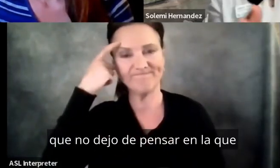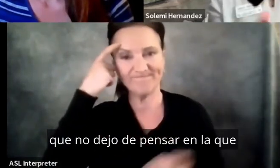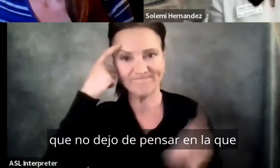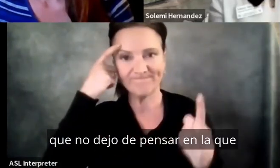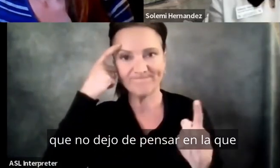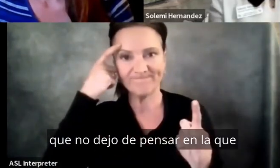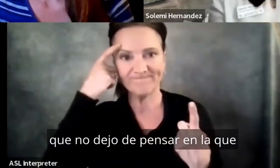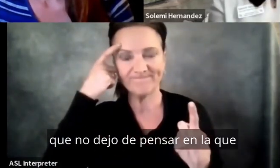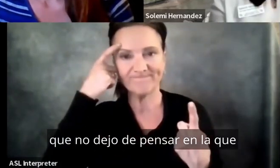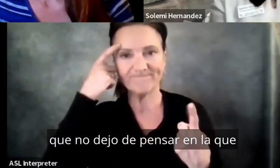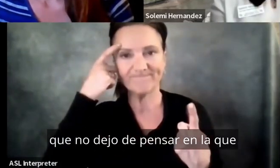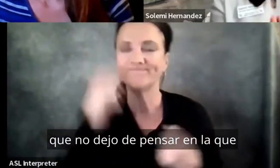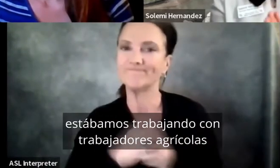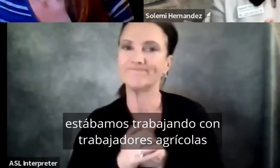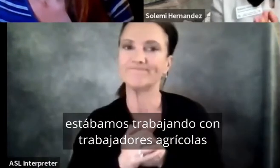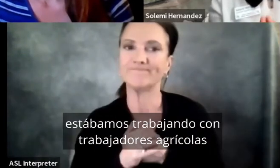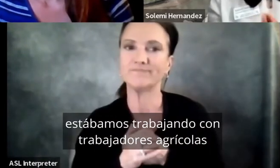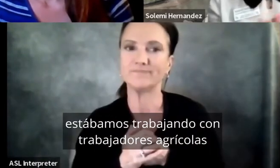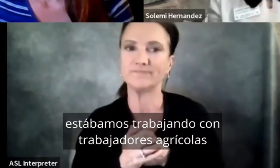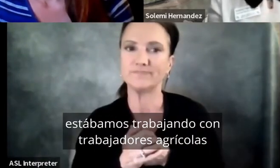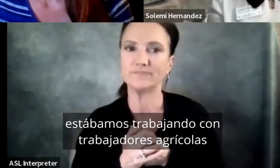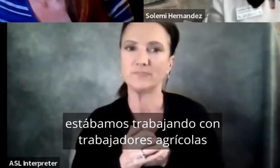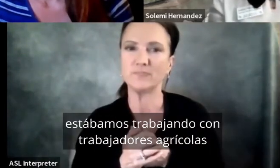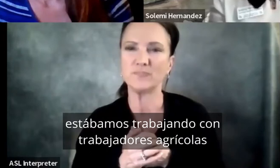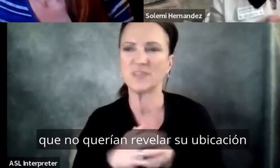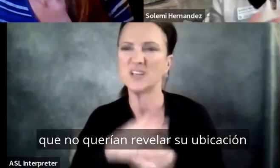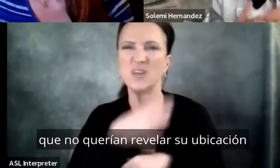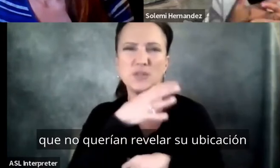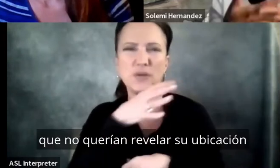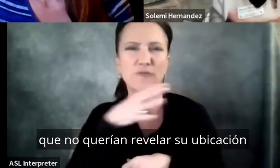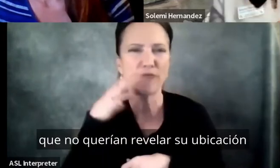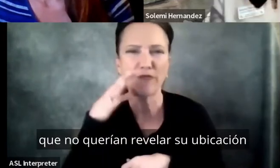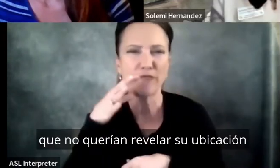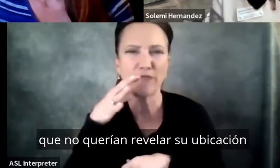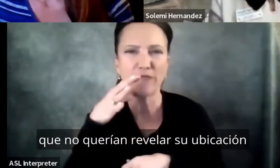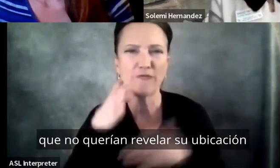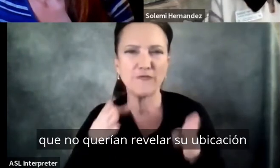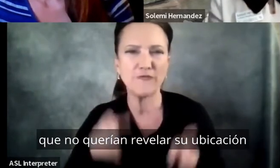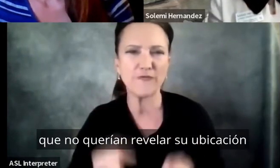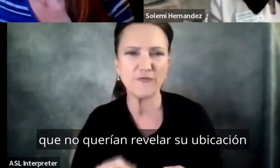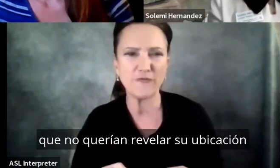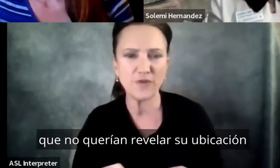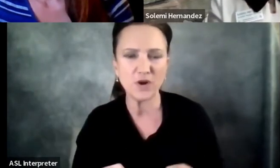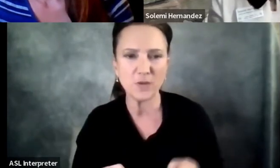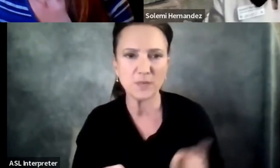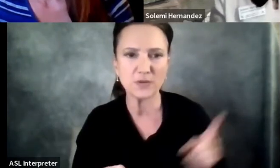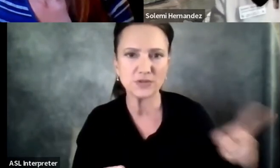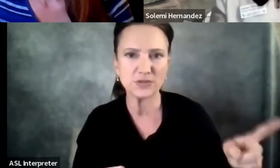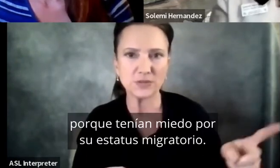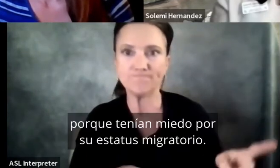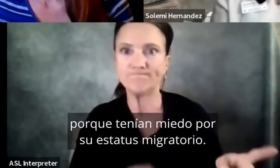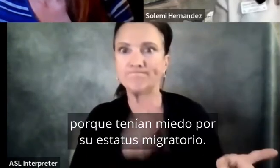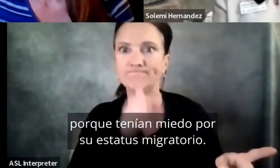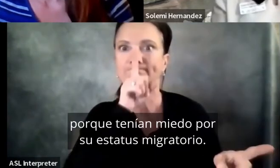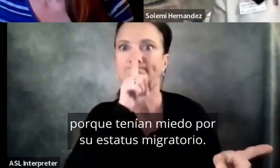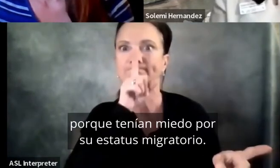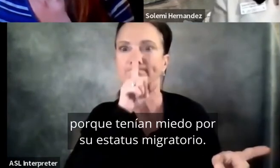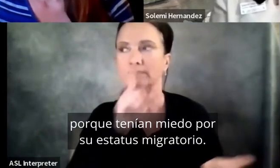that I don't stop thinking about it, that we were working with farmer workers that they didn't want to disclose their location